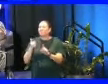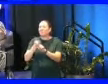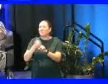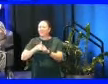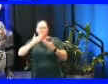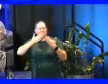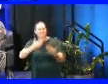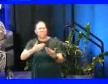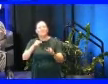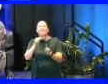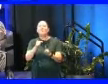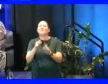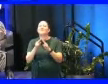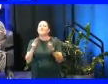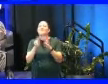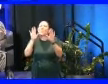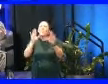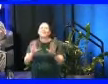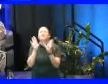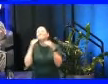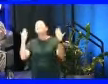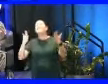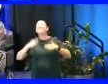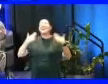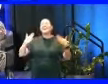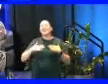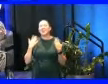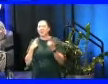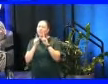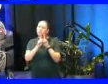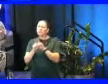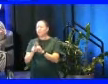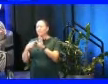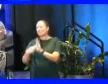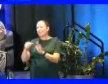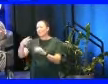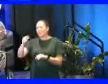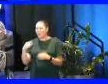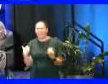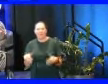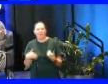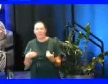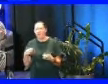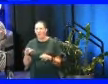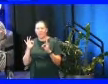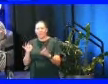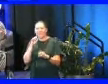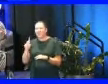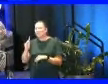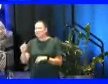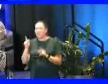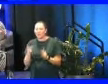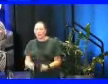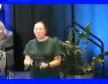thanked, she was so wonderful and cheerful. And when she walked me to this apartment, it was fit for disabled. It was fit for me, but anybody